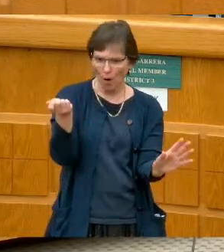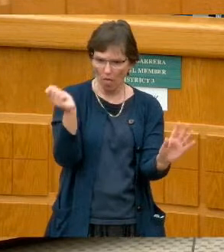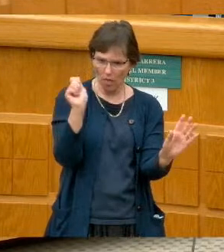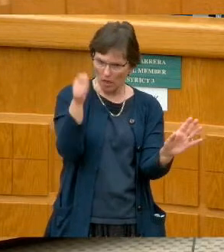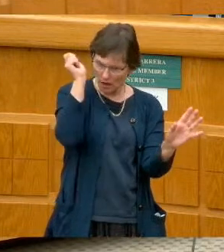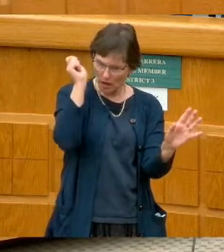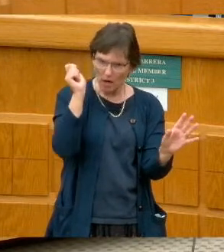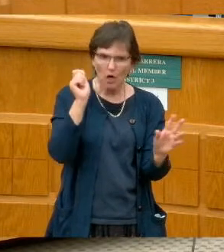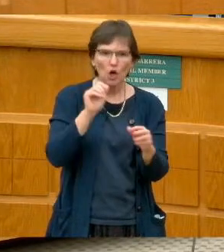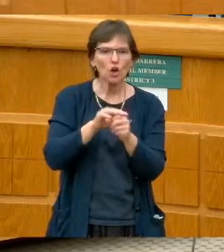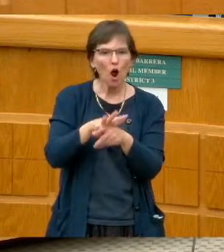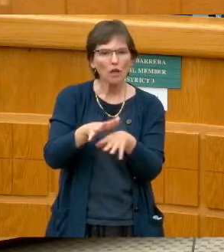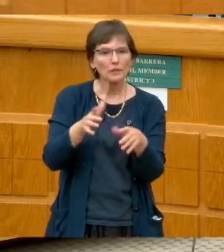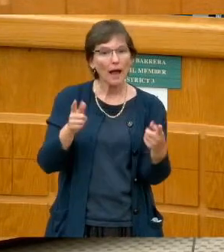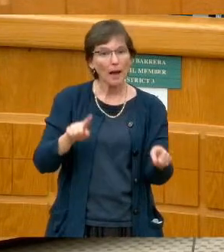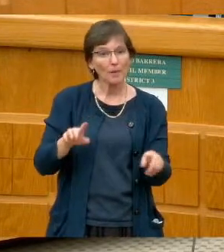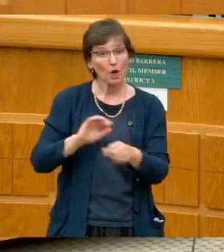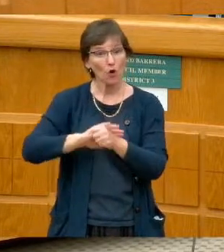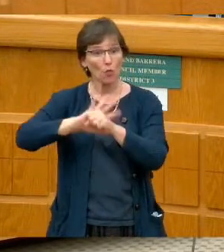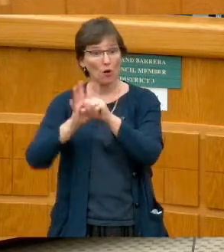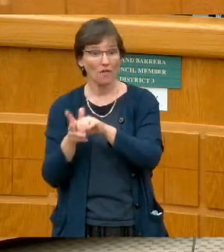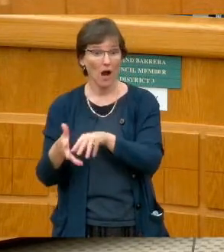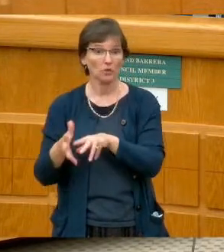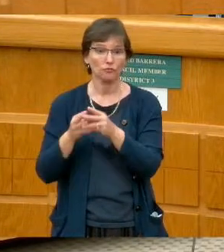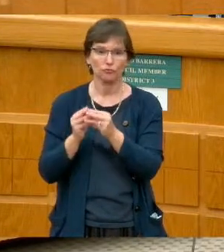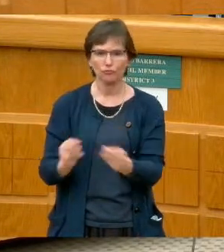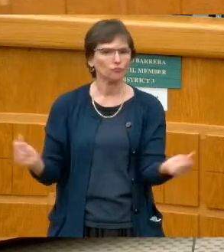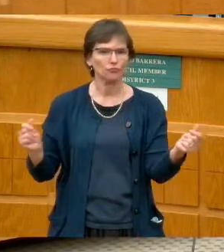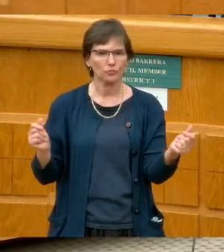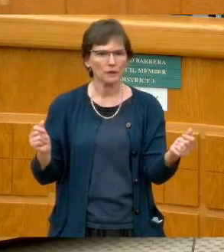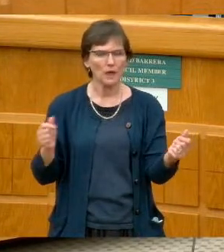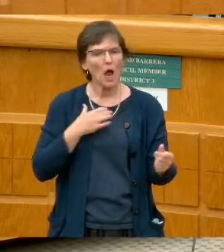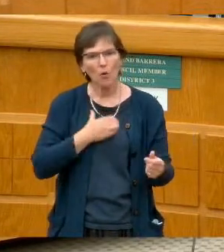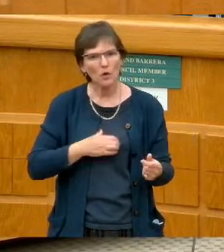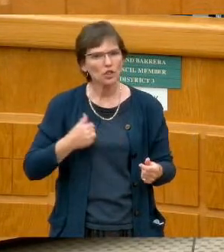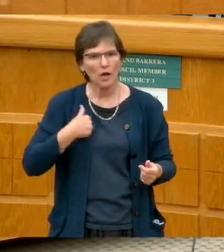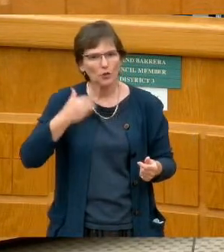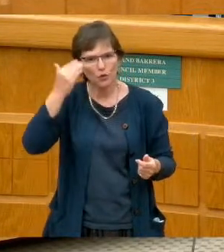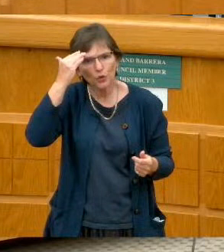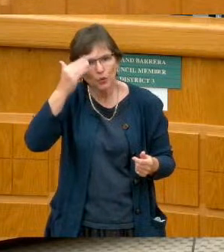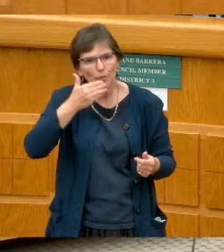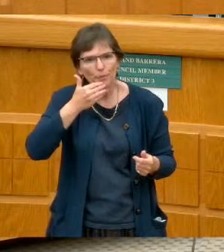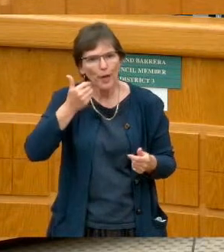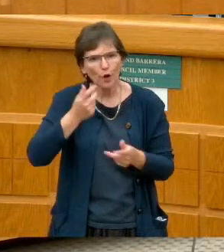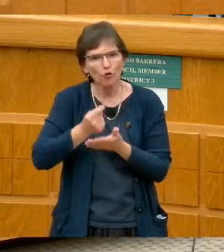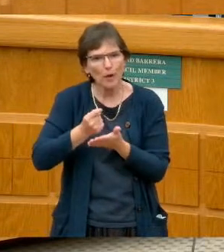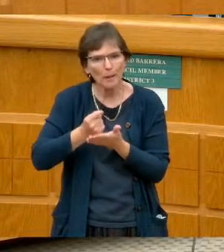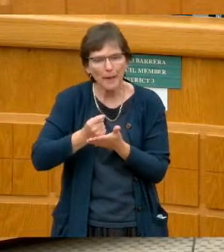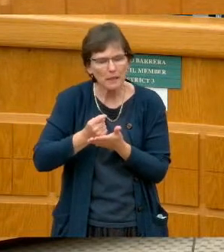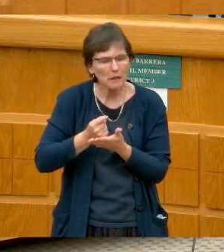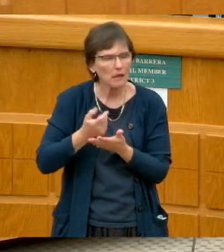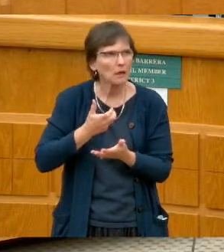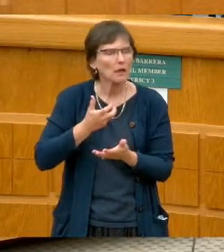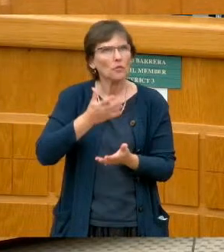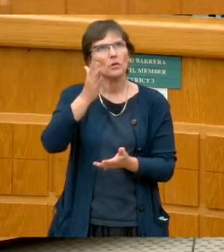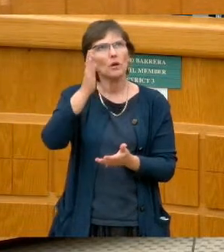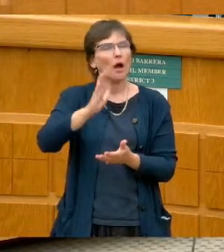or bullet to make any of this go away. I wish I had a cure. I wish I knew a better